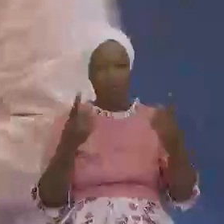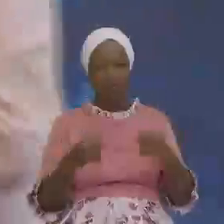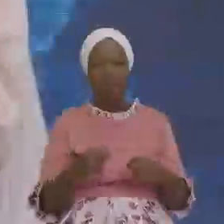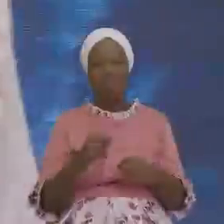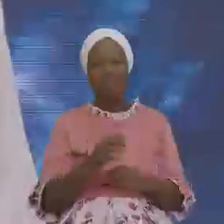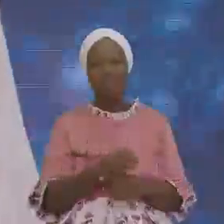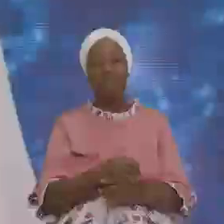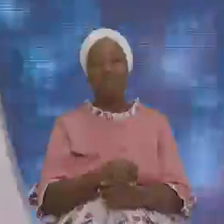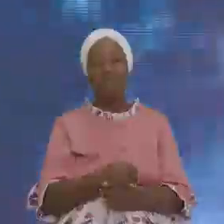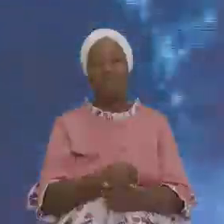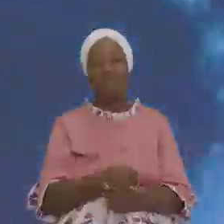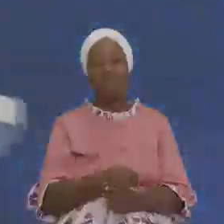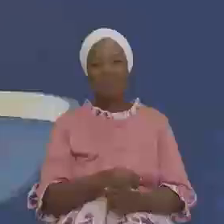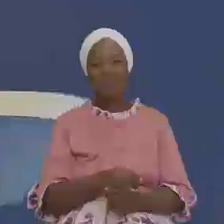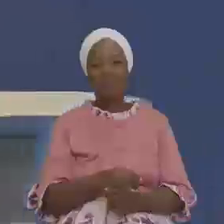come.